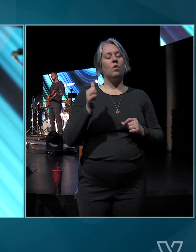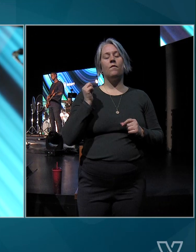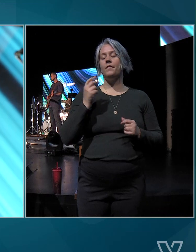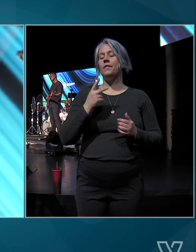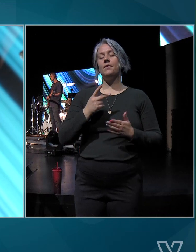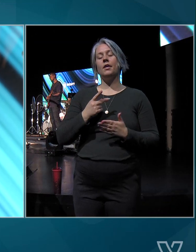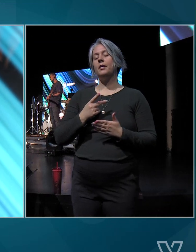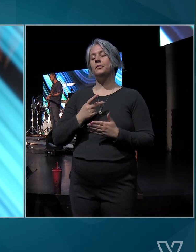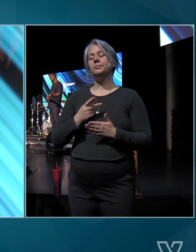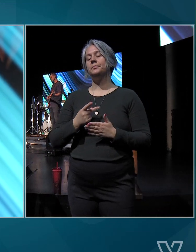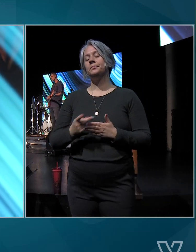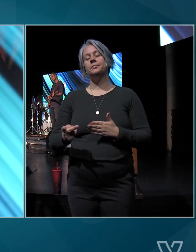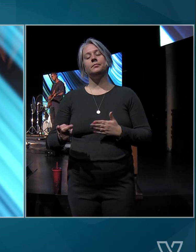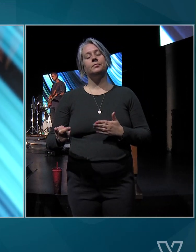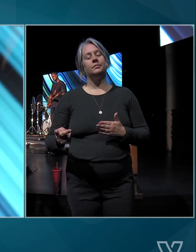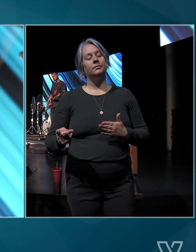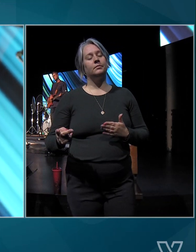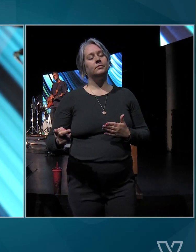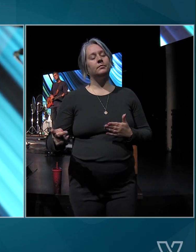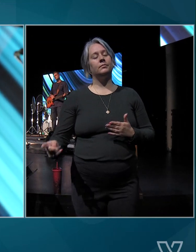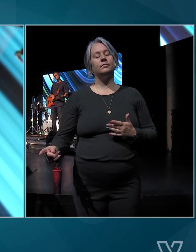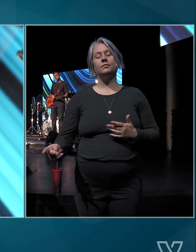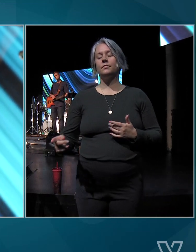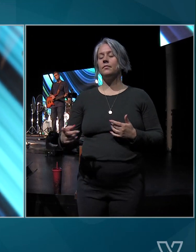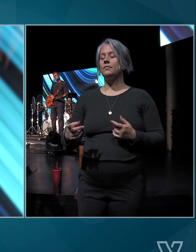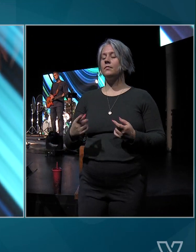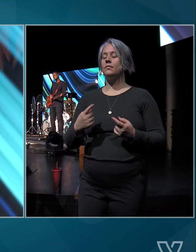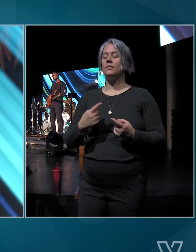faithful. Oh, the gates of hell will not prevail.